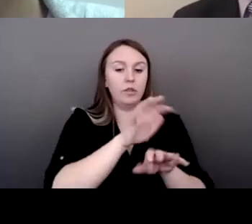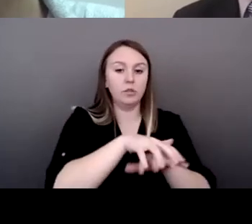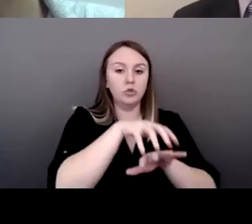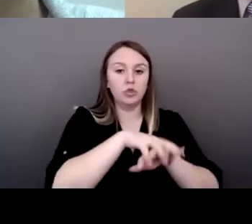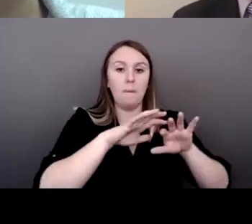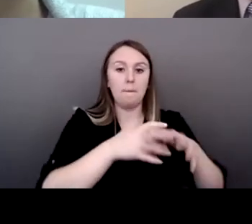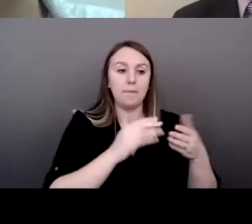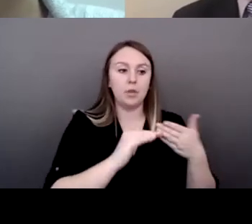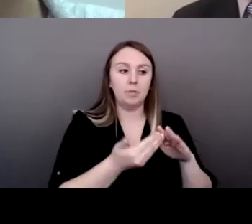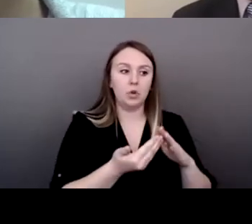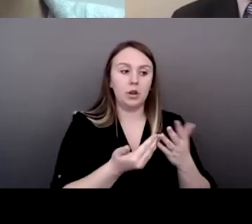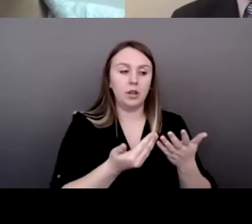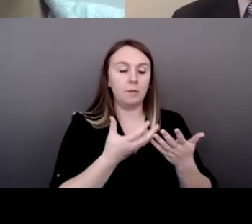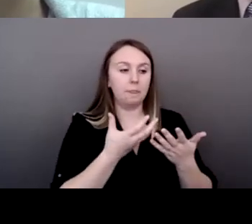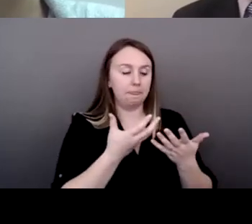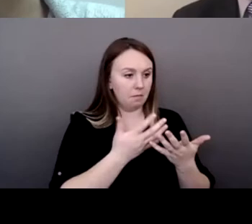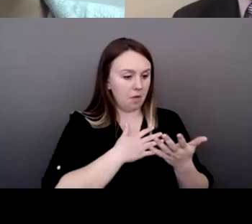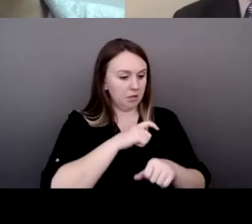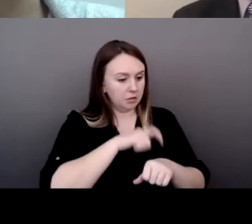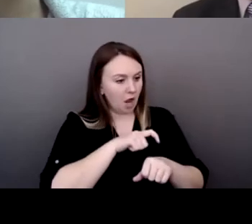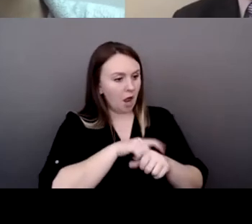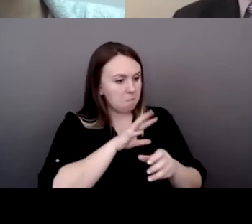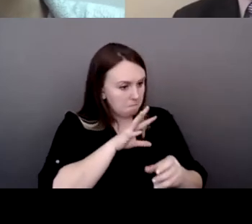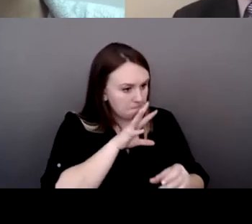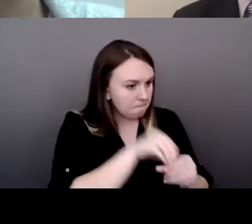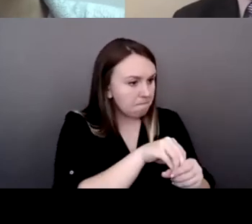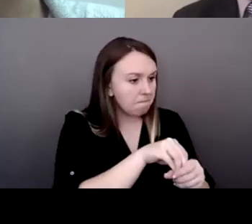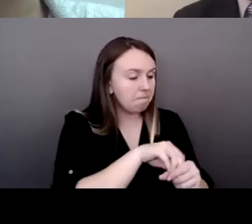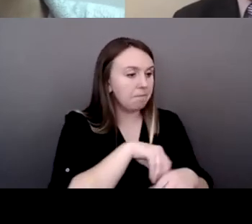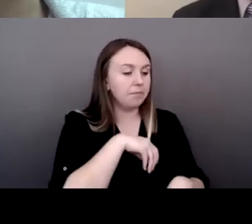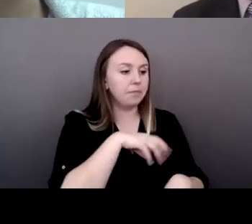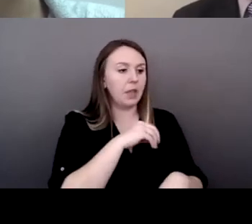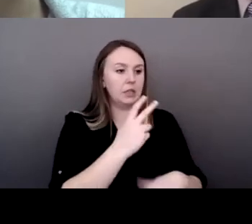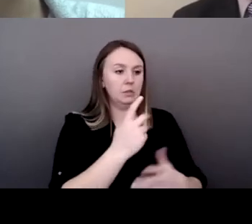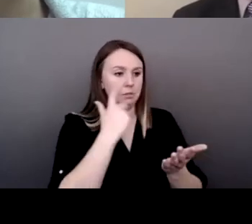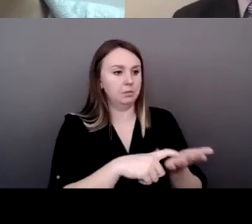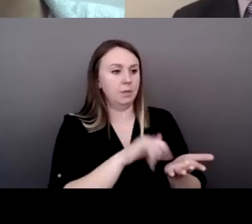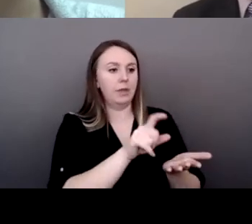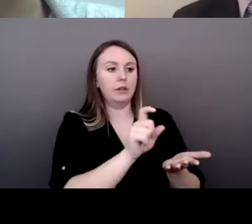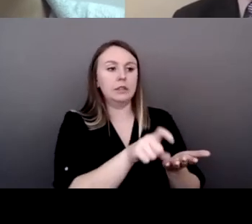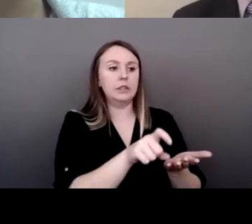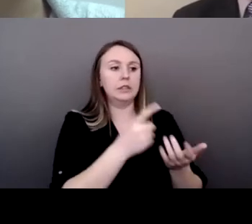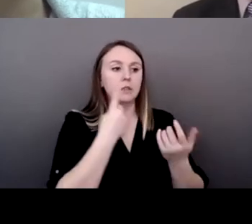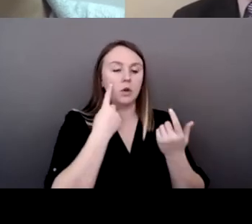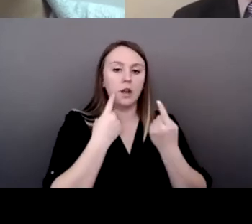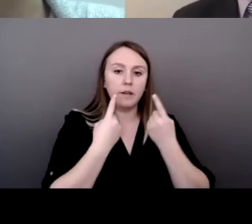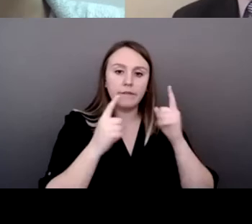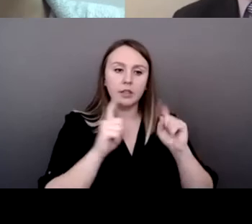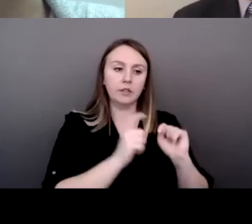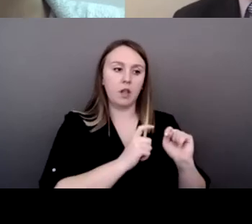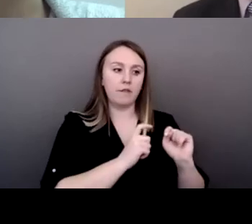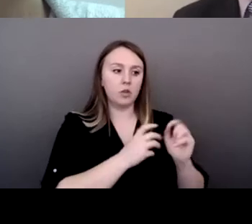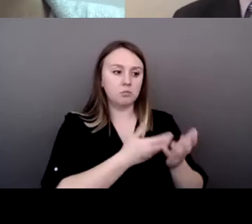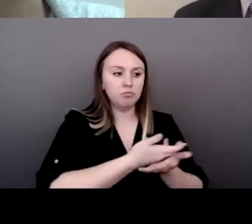to invest my time in tribal communities, seeing the need for effective law enforcement in tribal